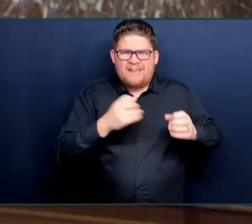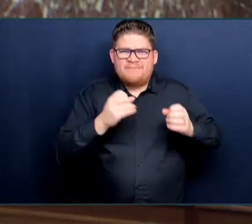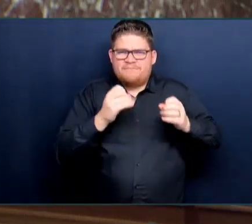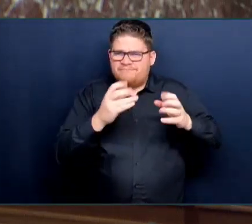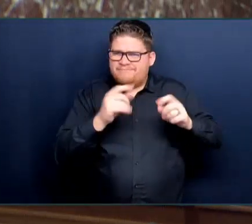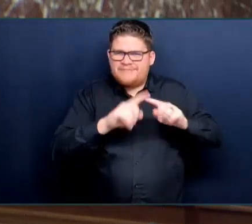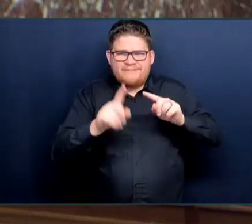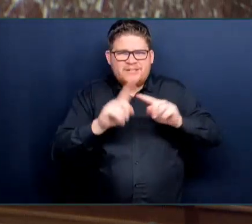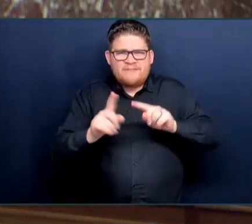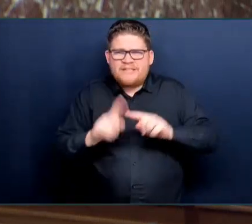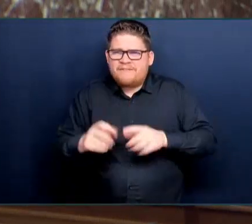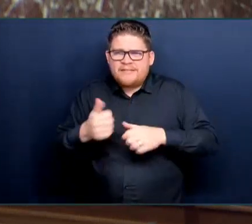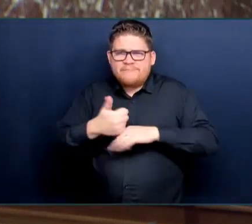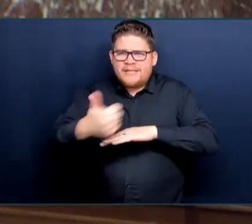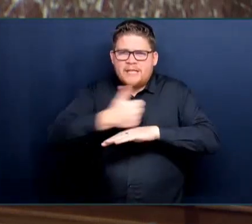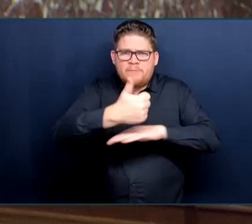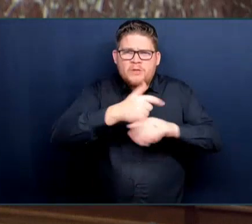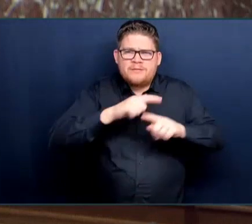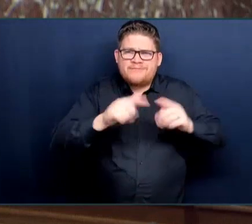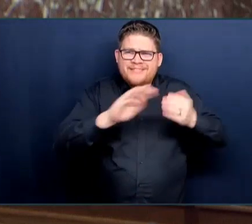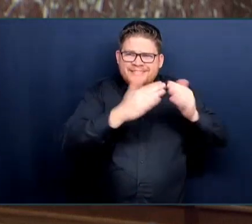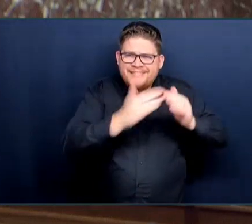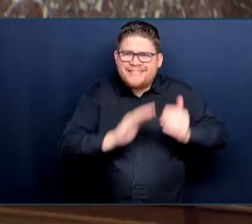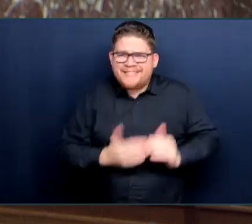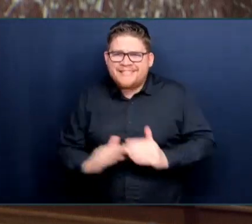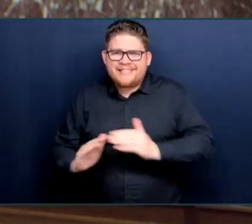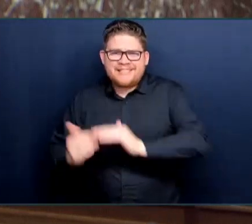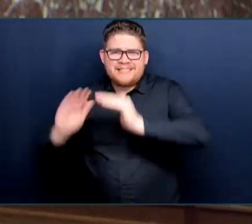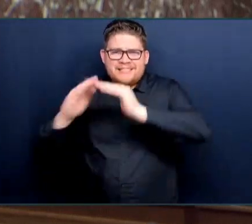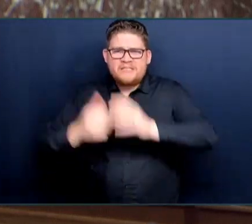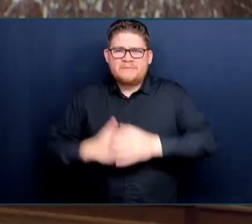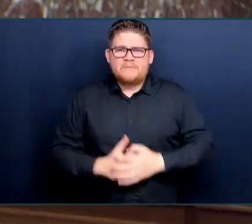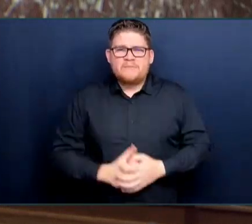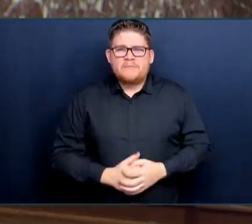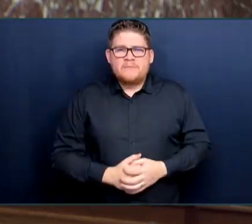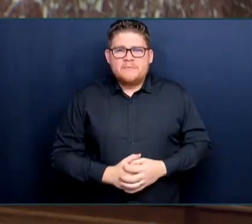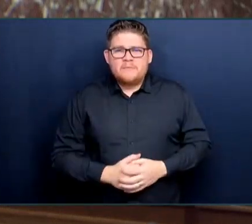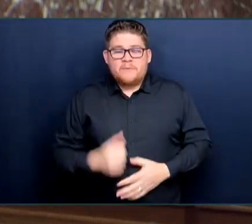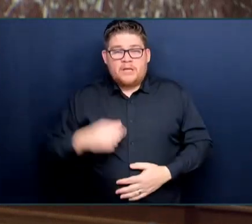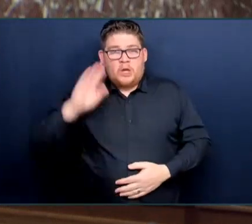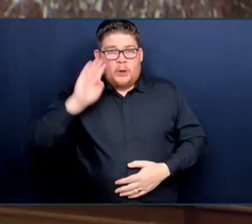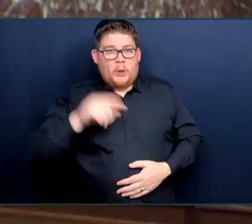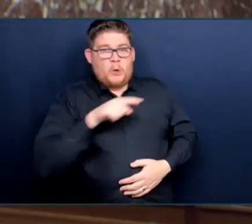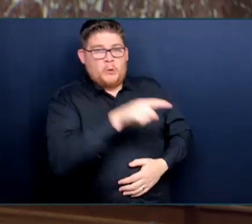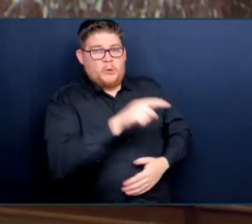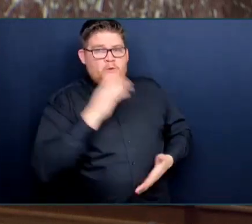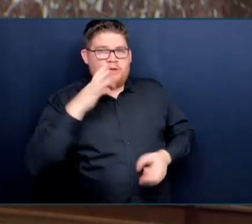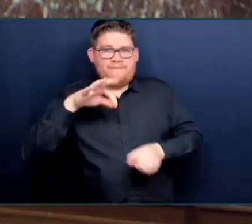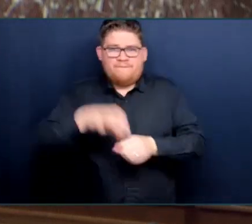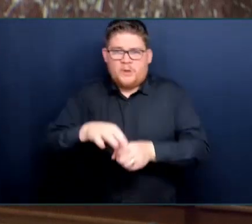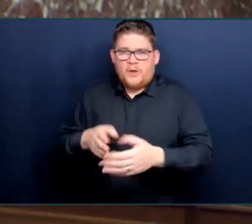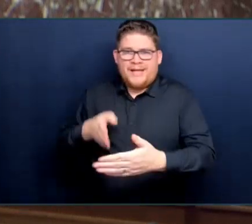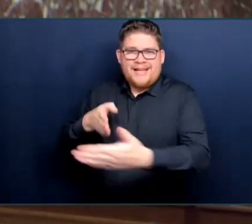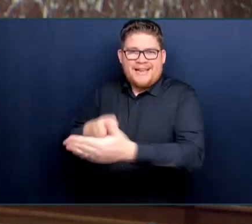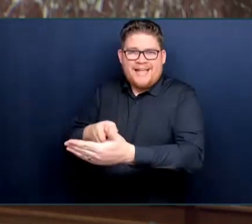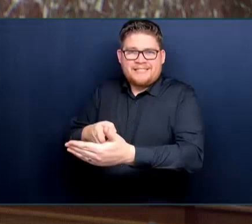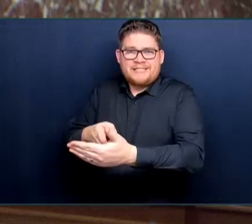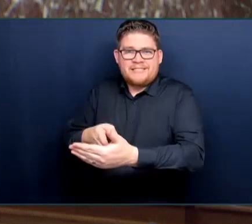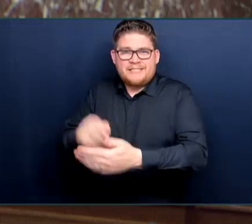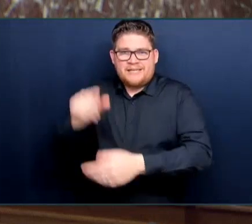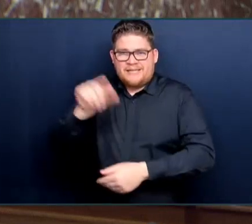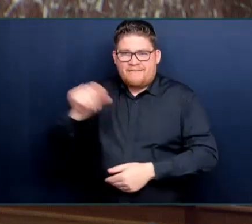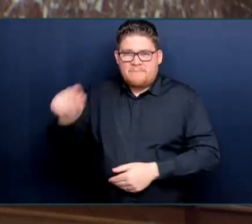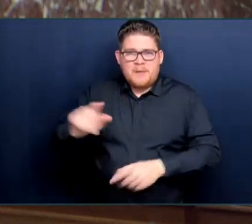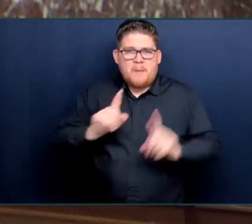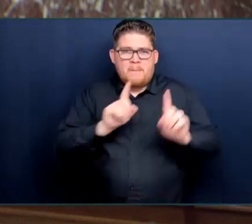this budget, even though it represents the largest expansion of BC Transit funding in decades, Mr. Speaker.